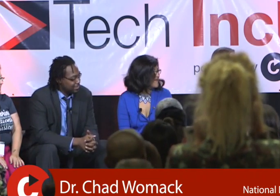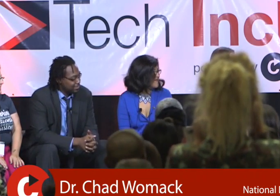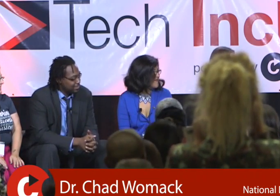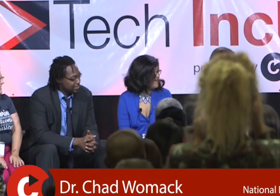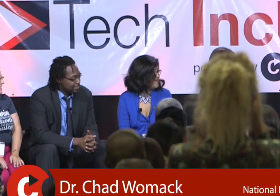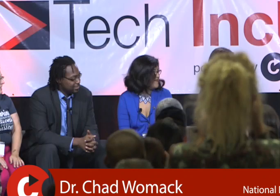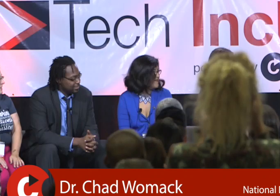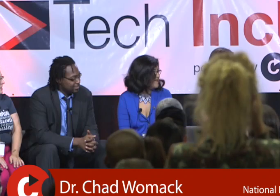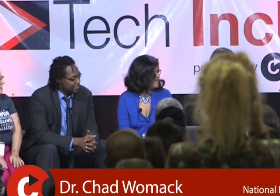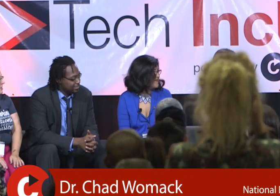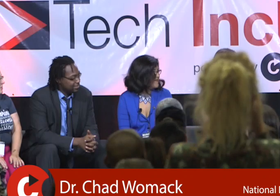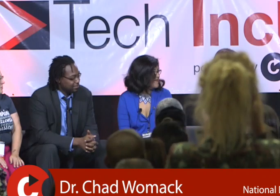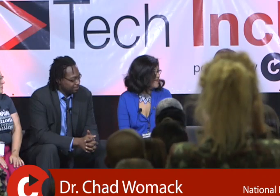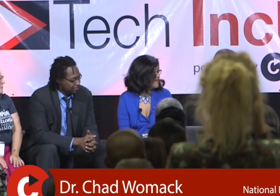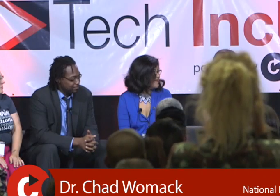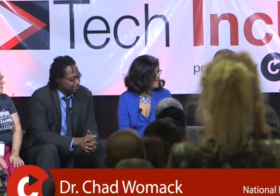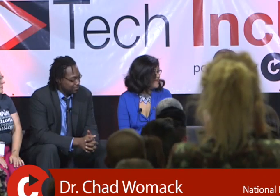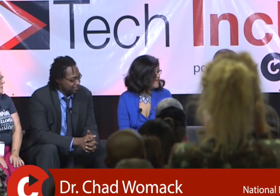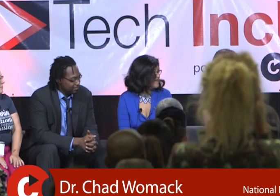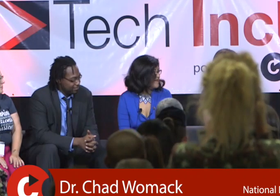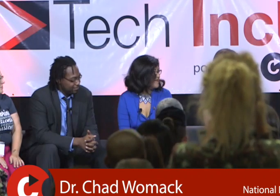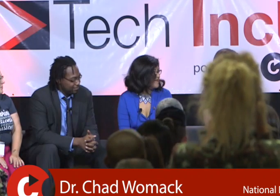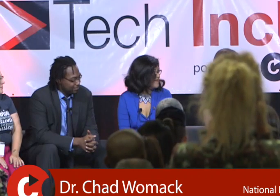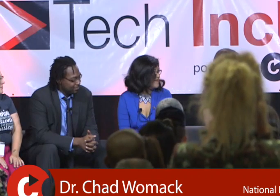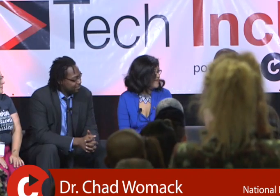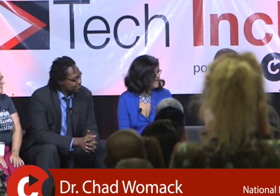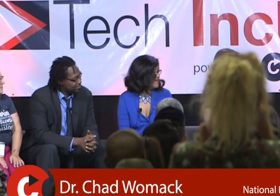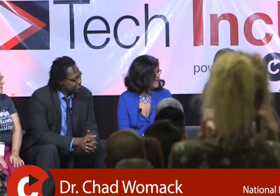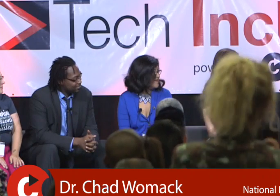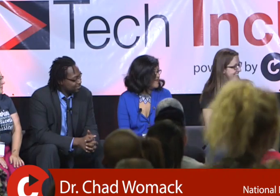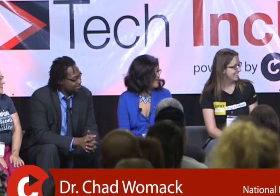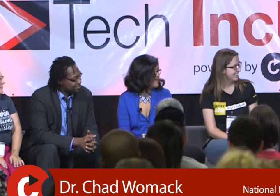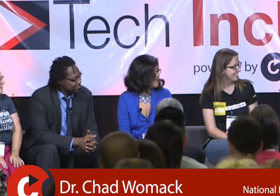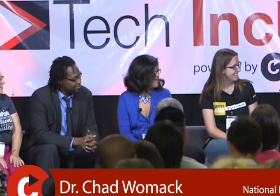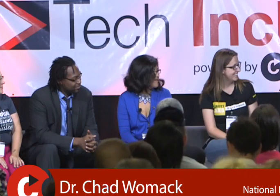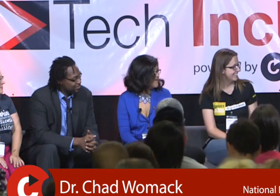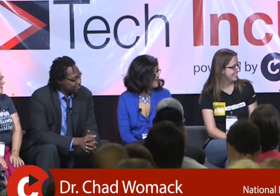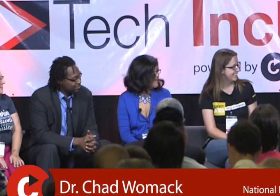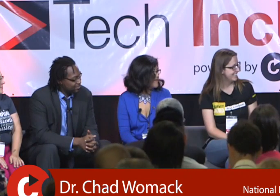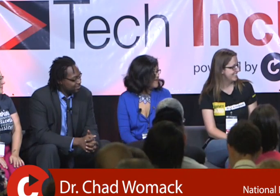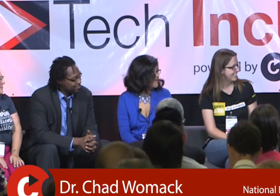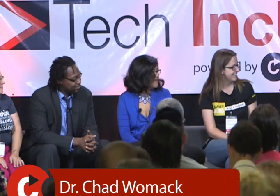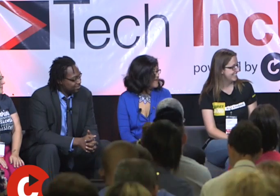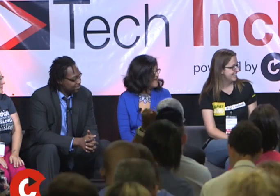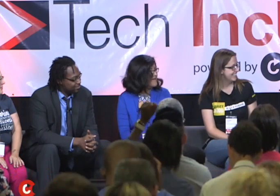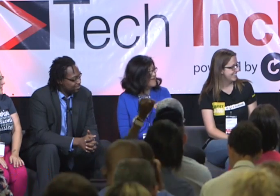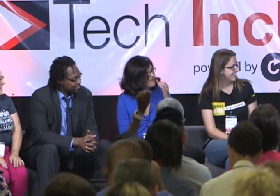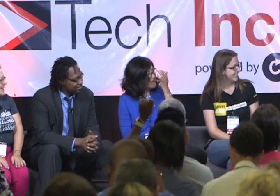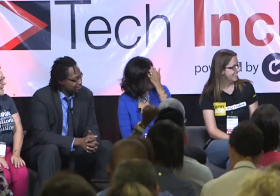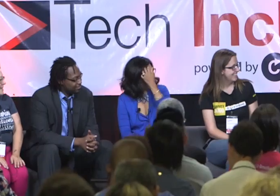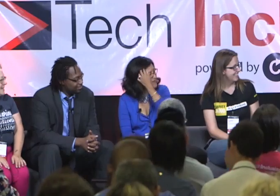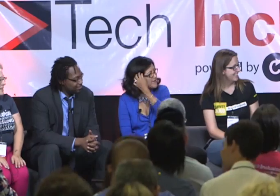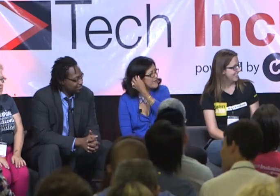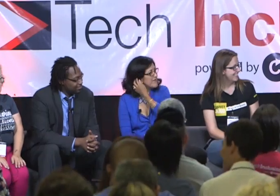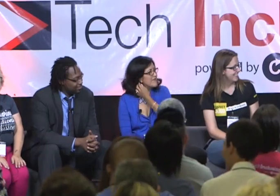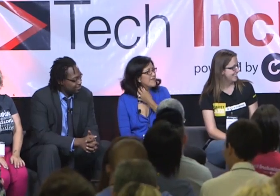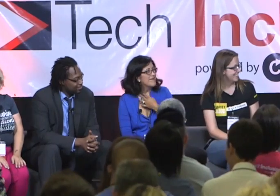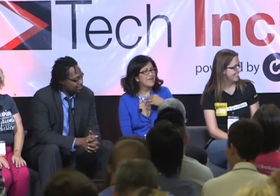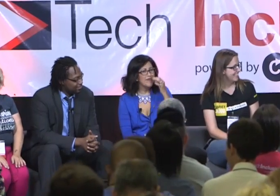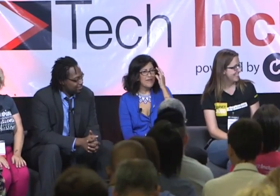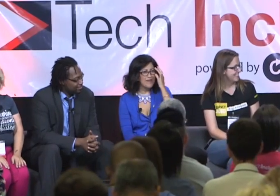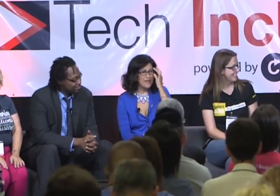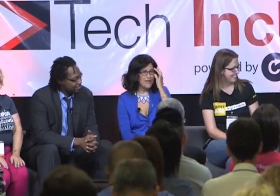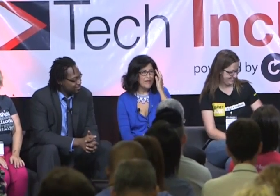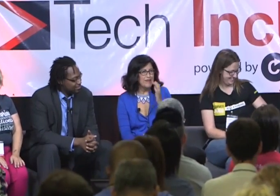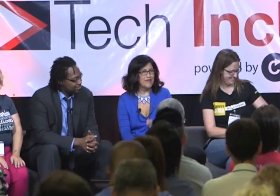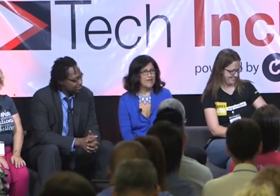for having us up here. Thank you very much. My name is Chad. I'm the National STEM Director for the Uncf, United Negro College Fund.